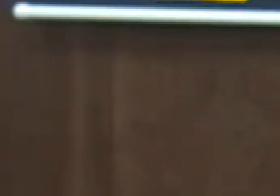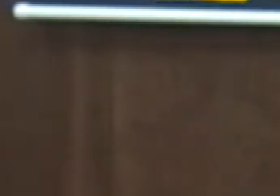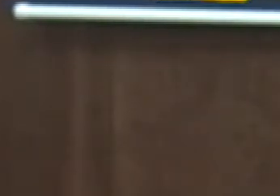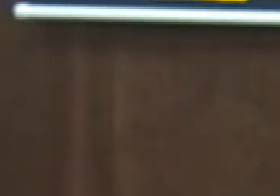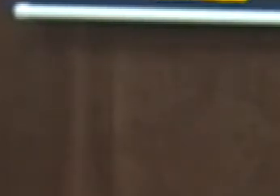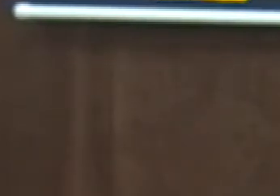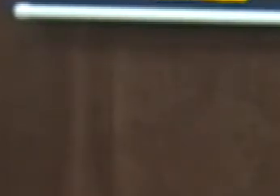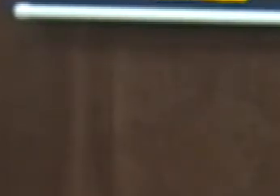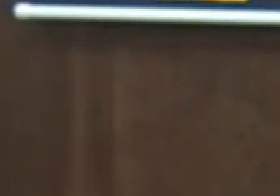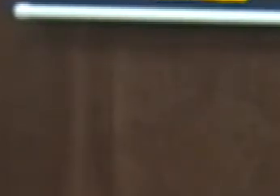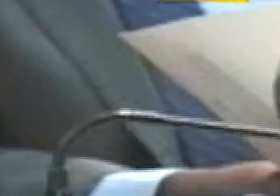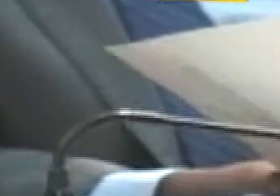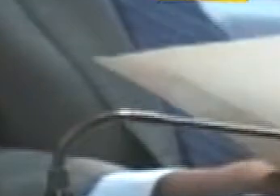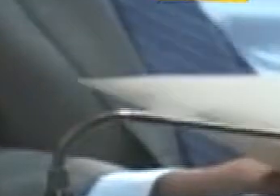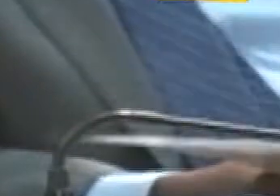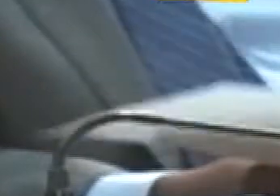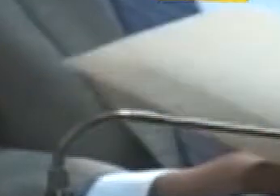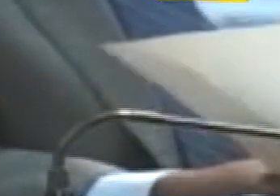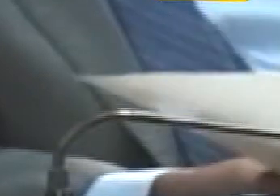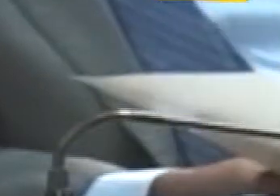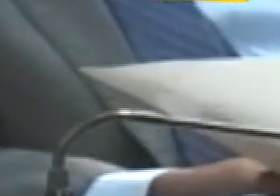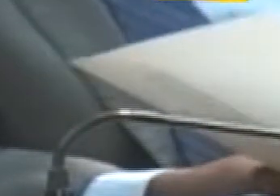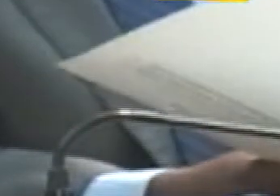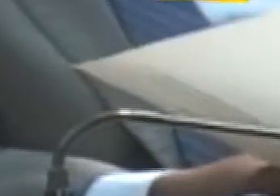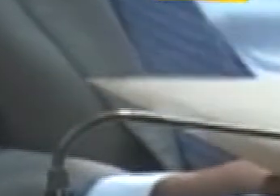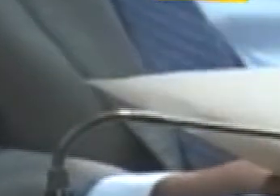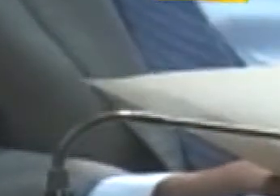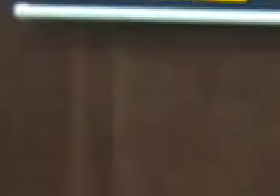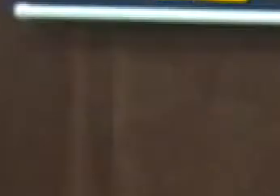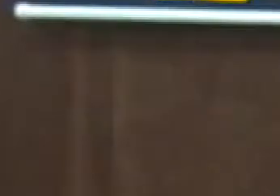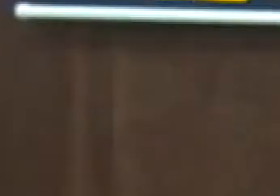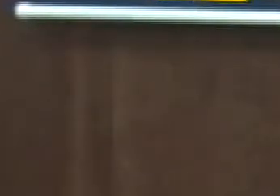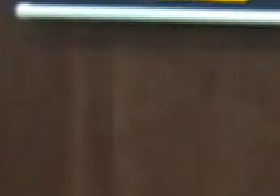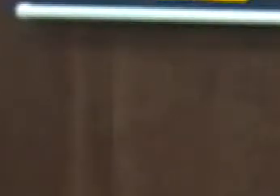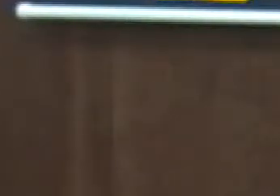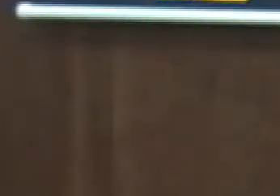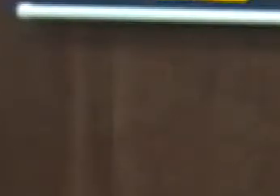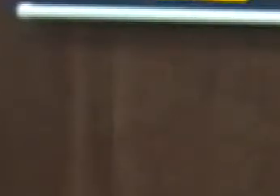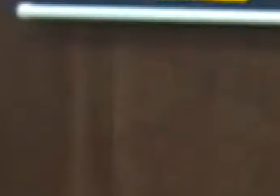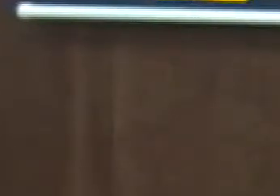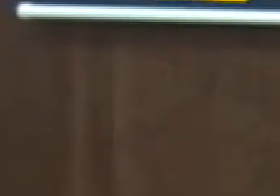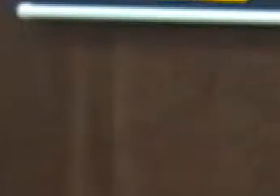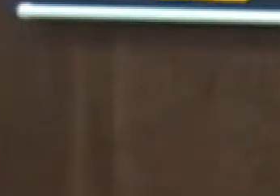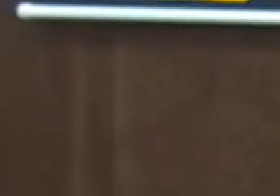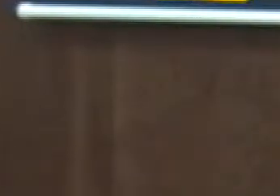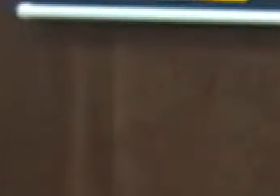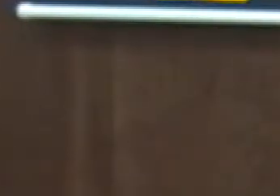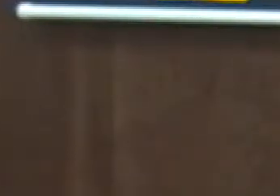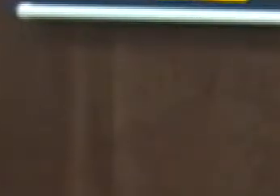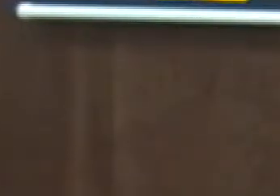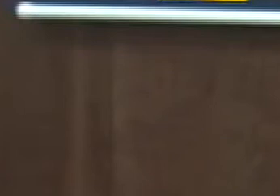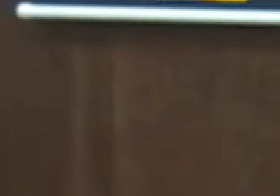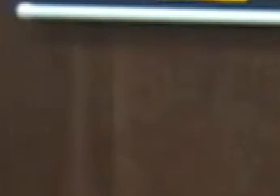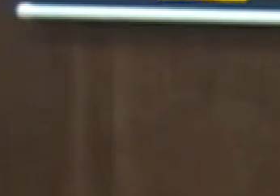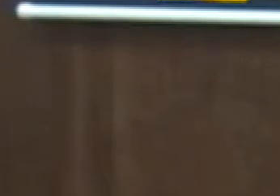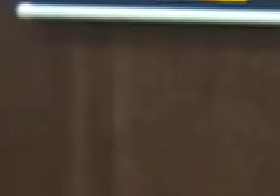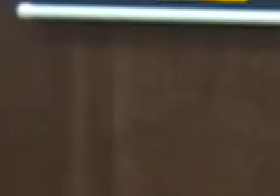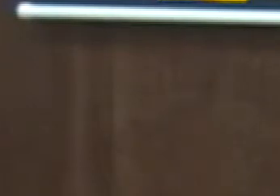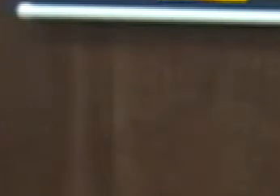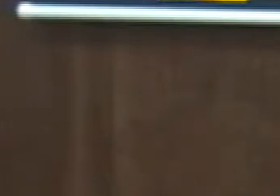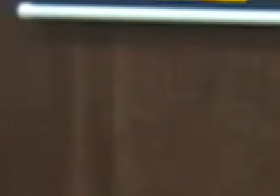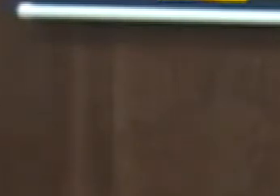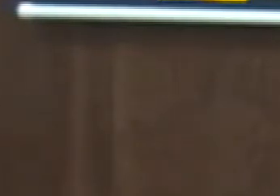we care. And relation grows when we share. Let us not be quacking like ducks in a mire